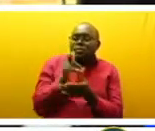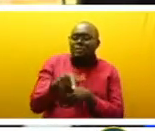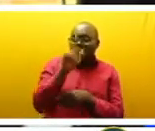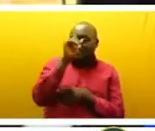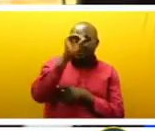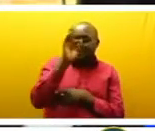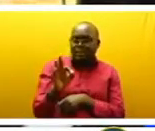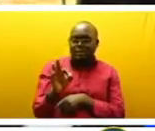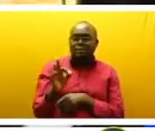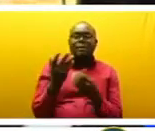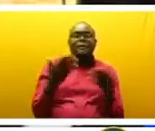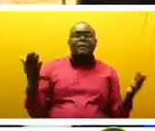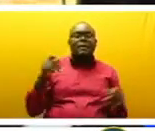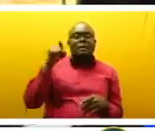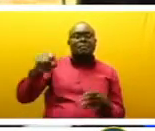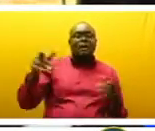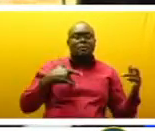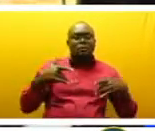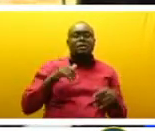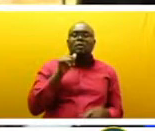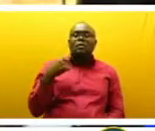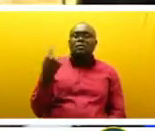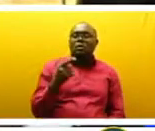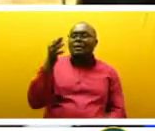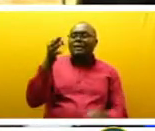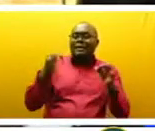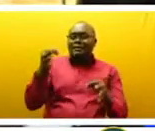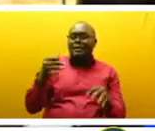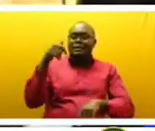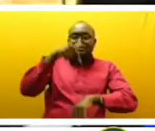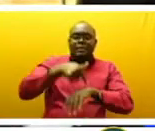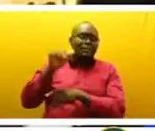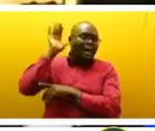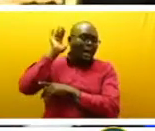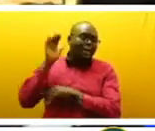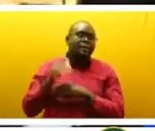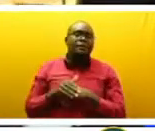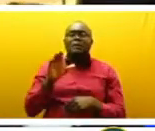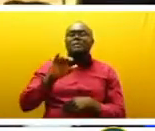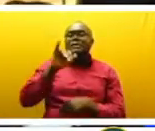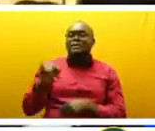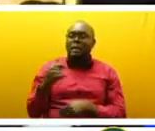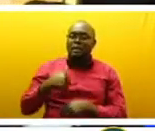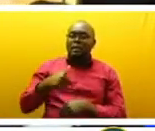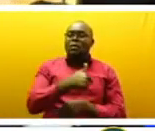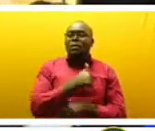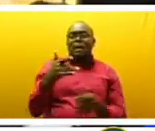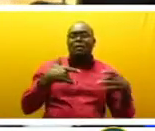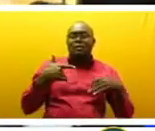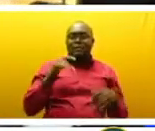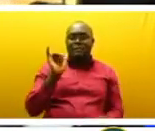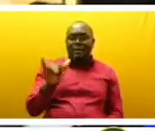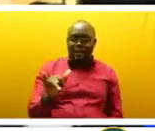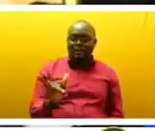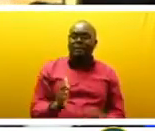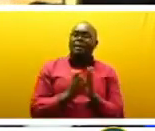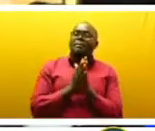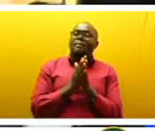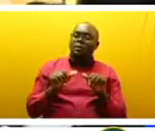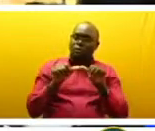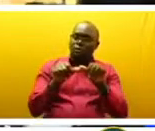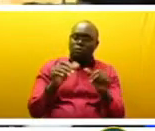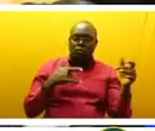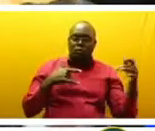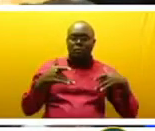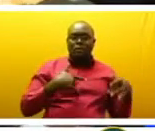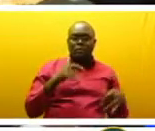should concern not just the judges. I was happy when I heard Madam CJ, you say that you are very concerned by that. And I pray that you continue being concerned by